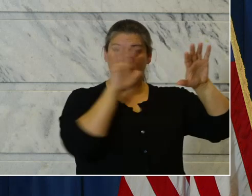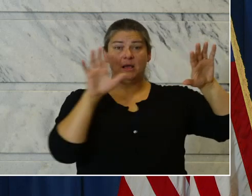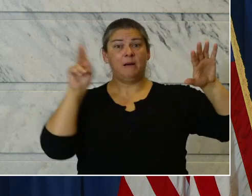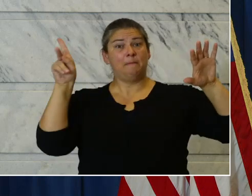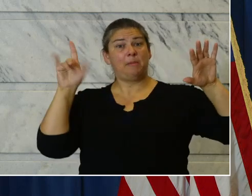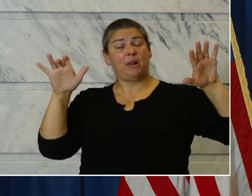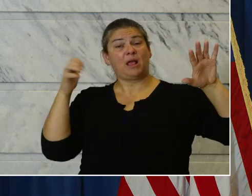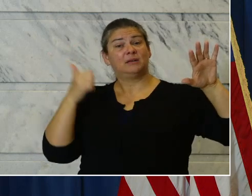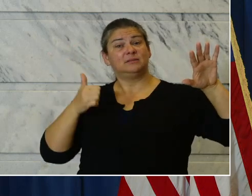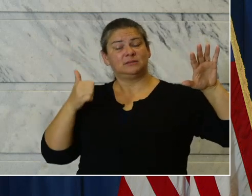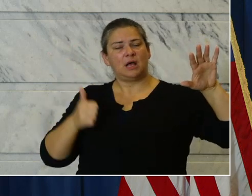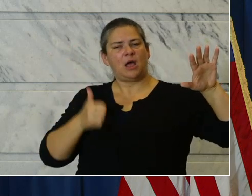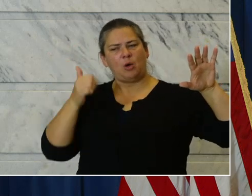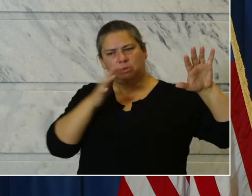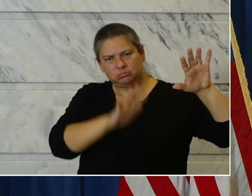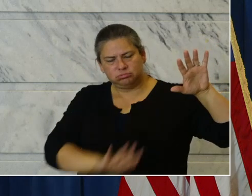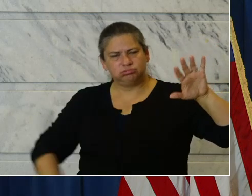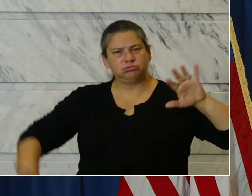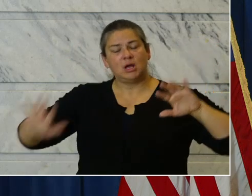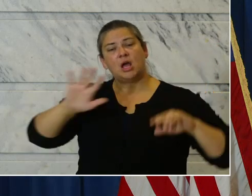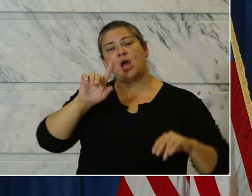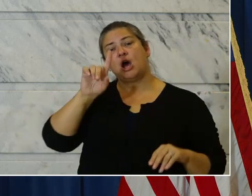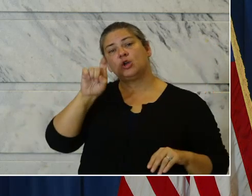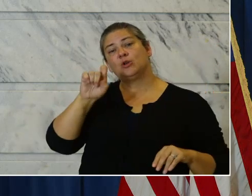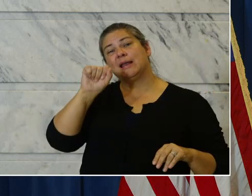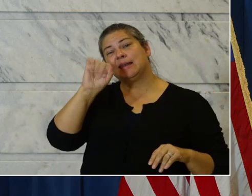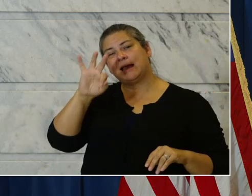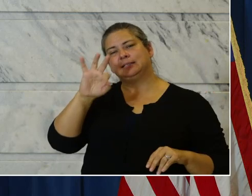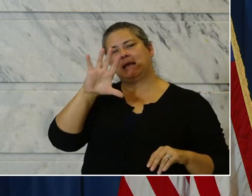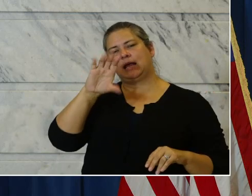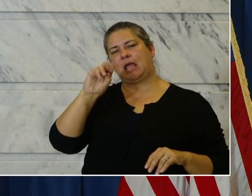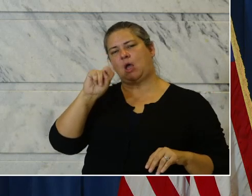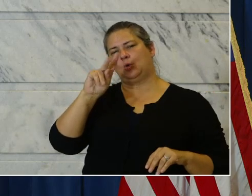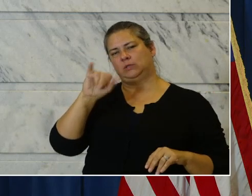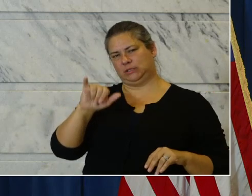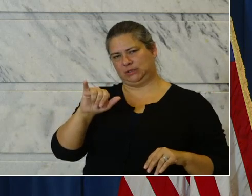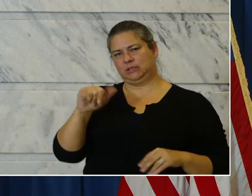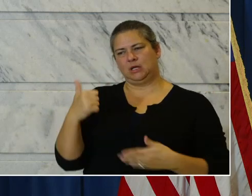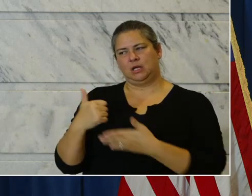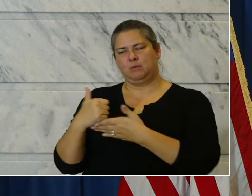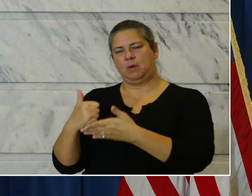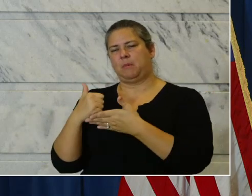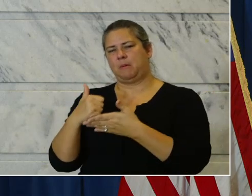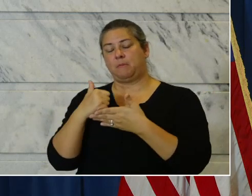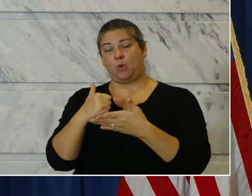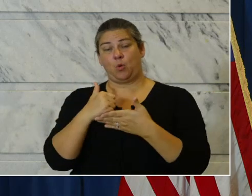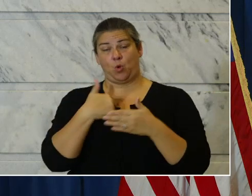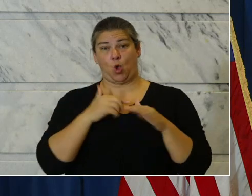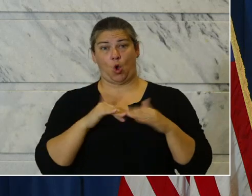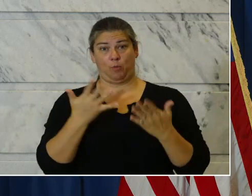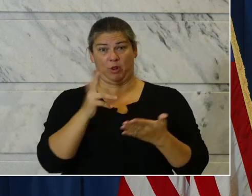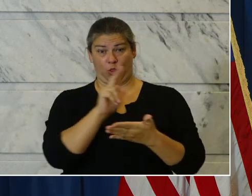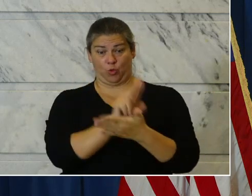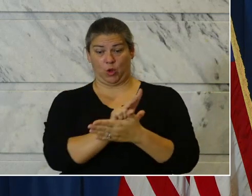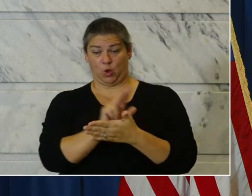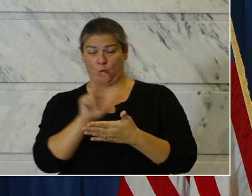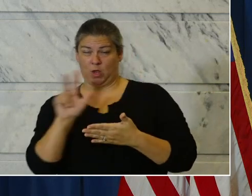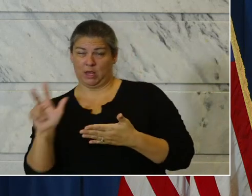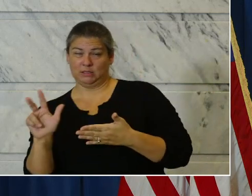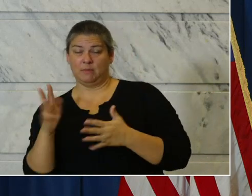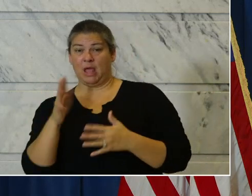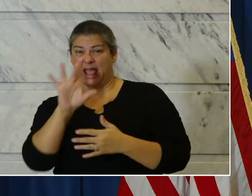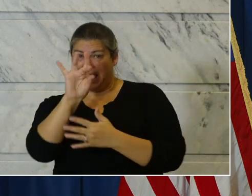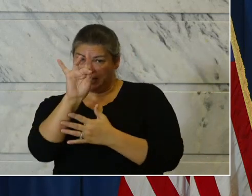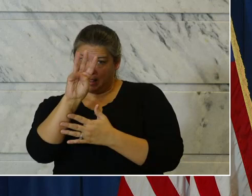serves eligible individuals in 119 Kentucky counties. In the 3 weeks since we've opened, an estimated $8